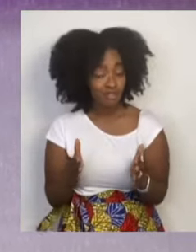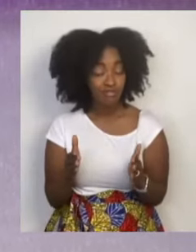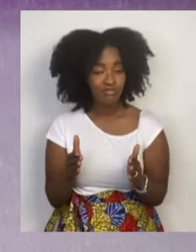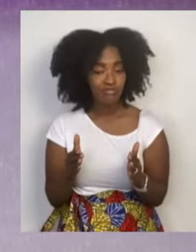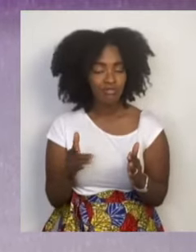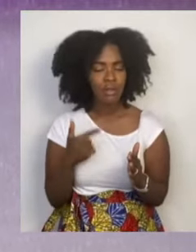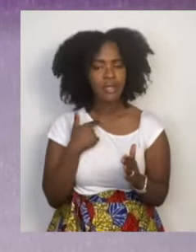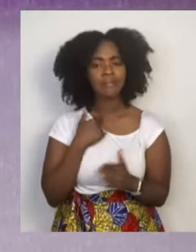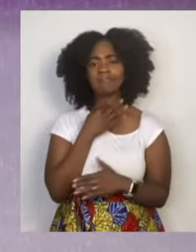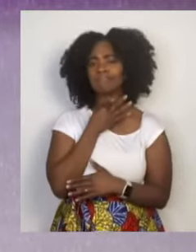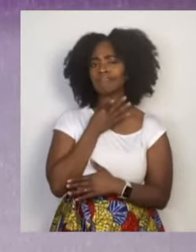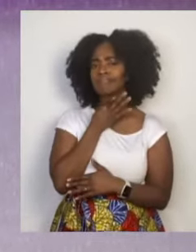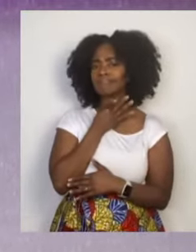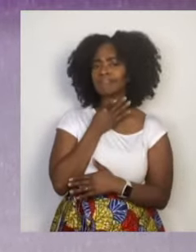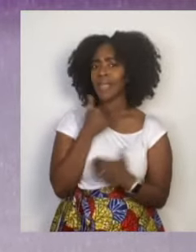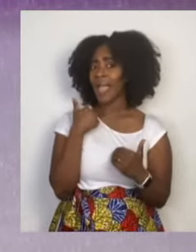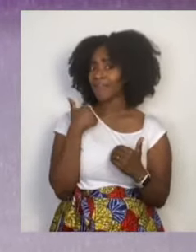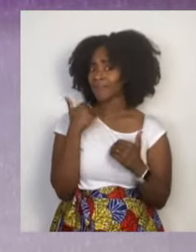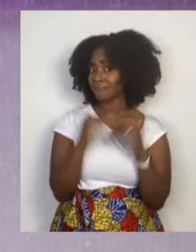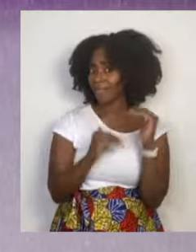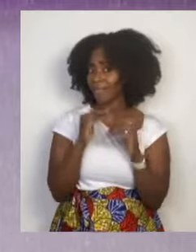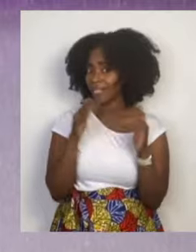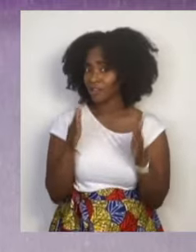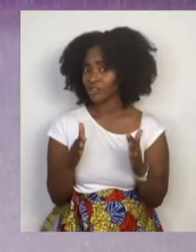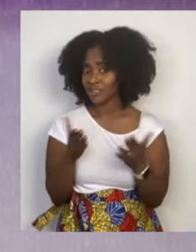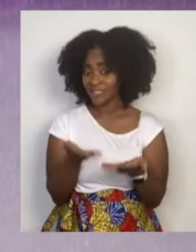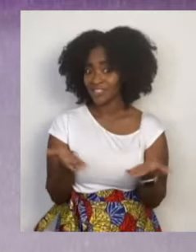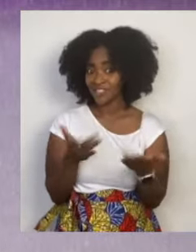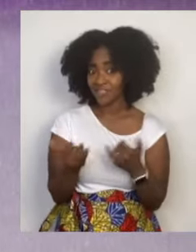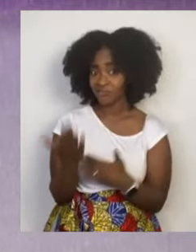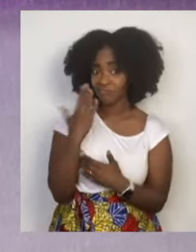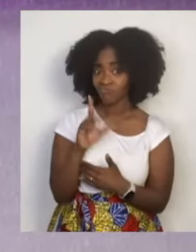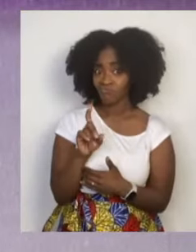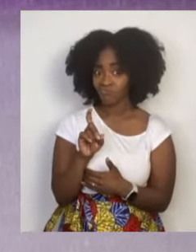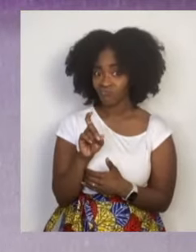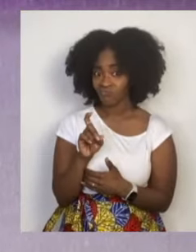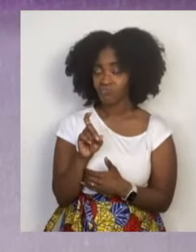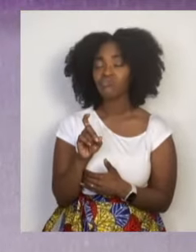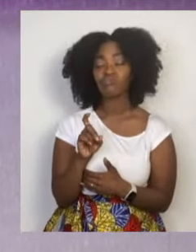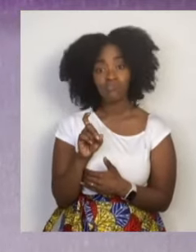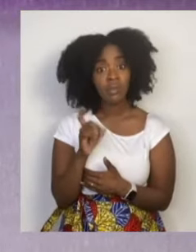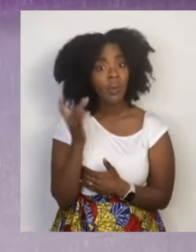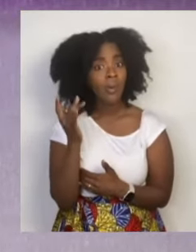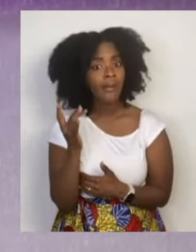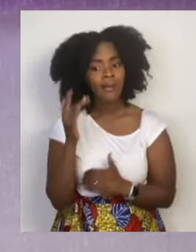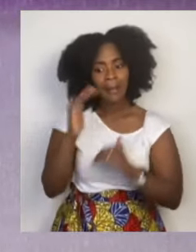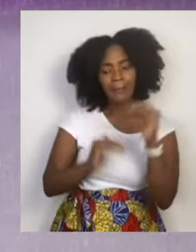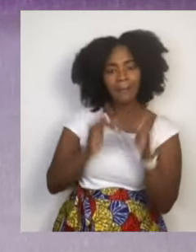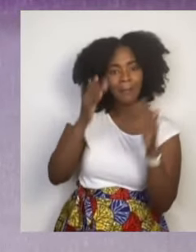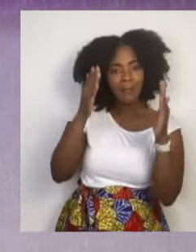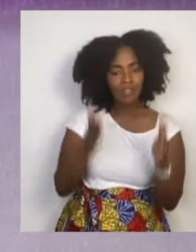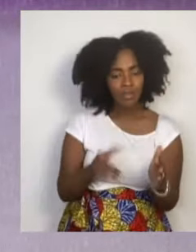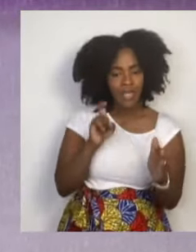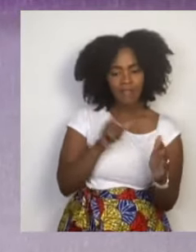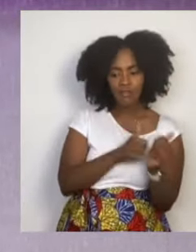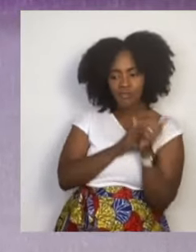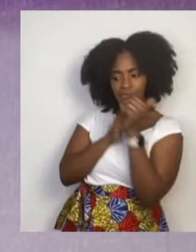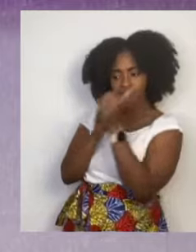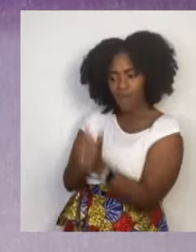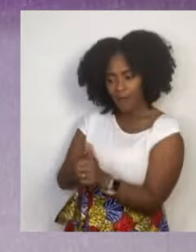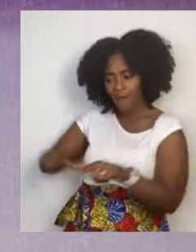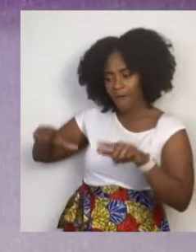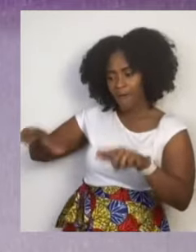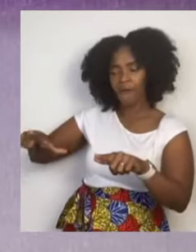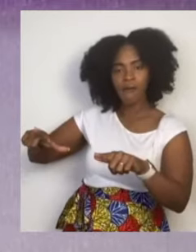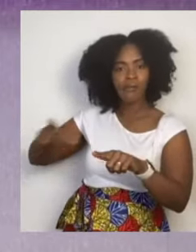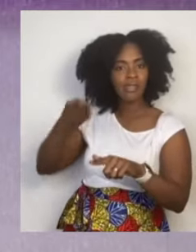the builder has to build according to the blueprint. God is our architect,